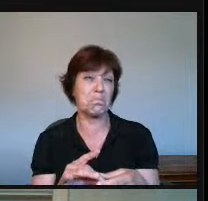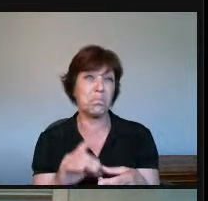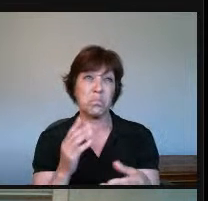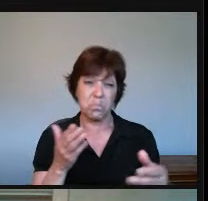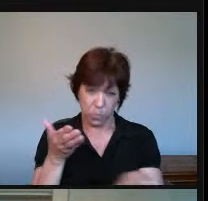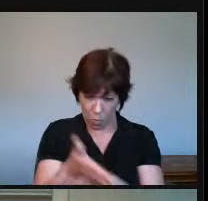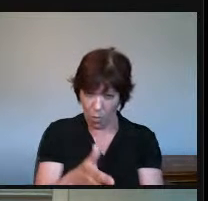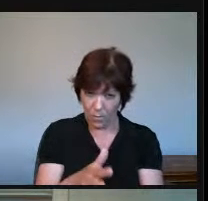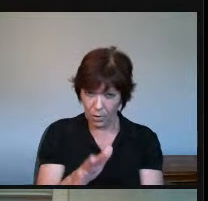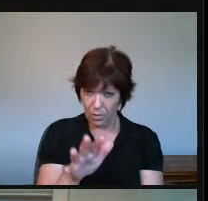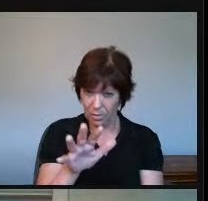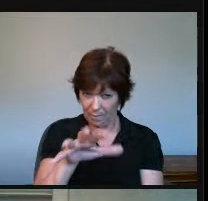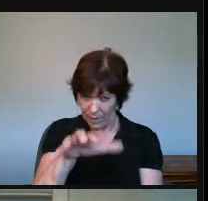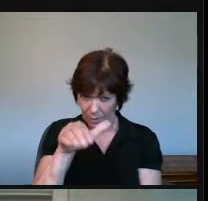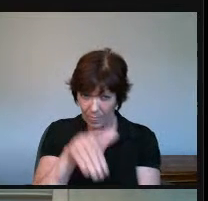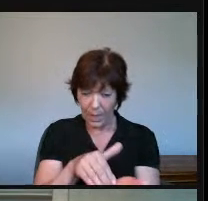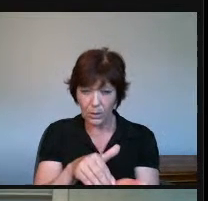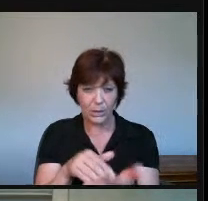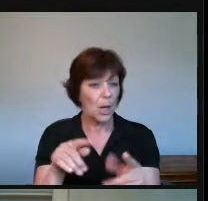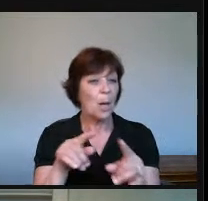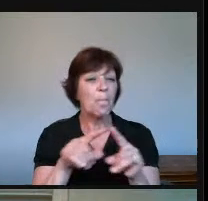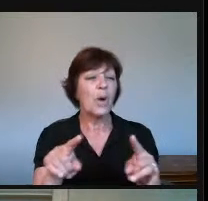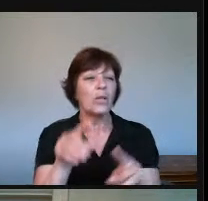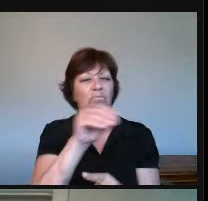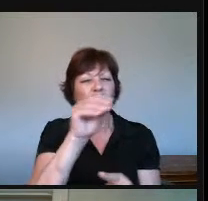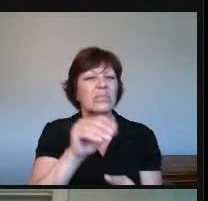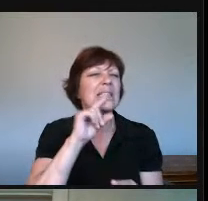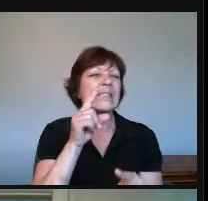the excess mortality is well above that